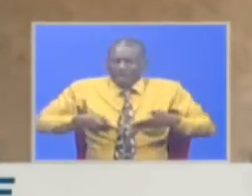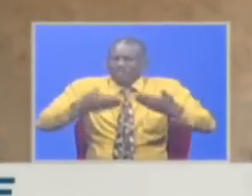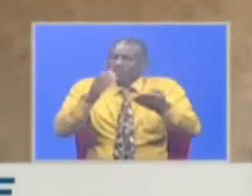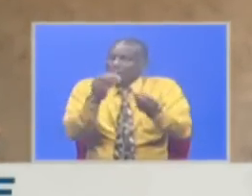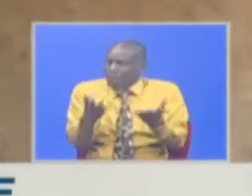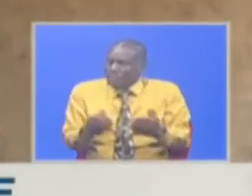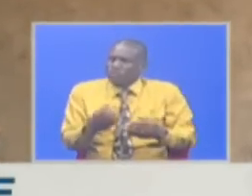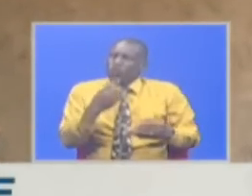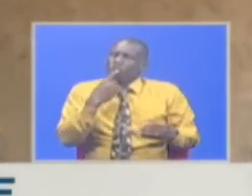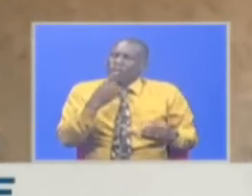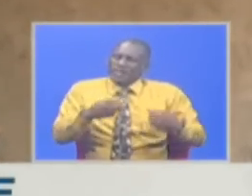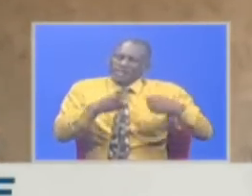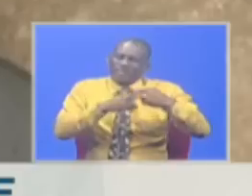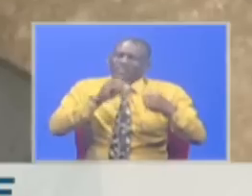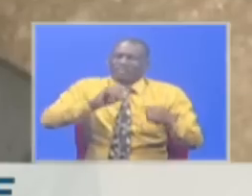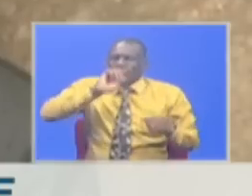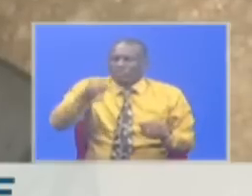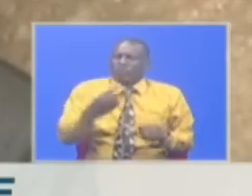170,200, he says.